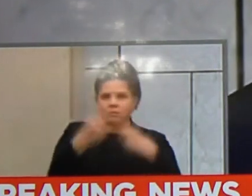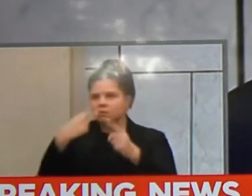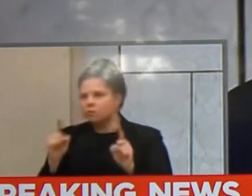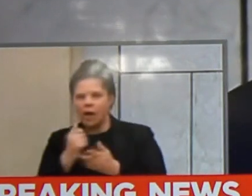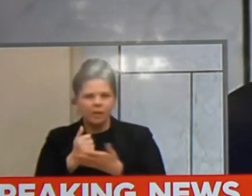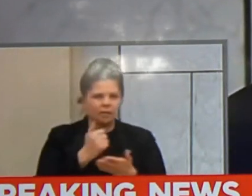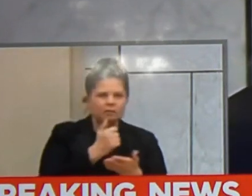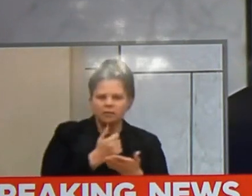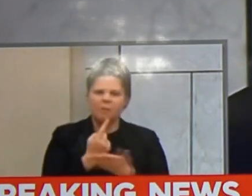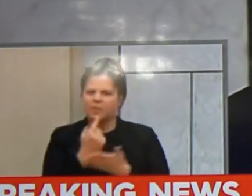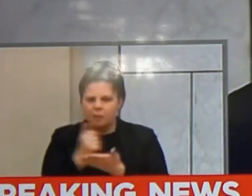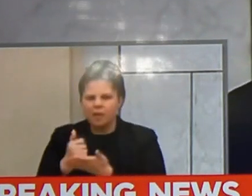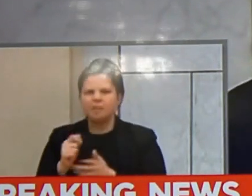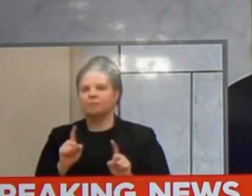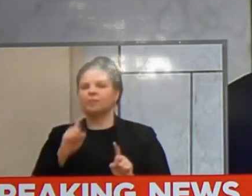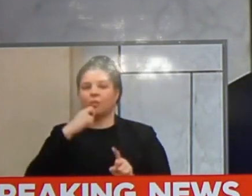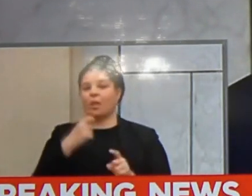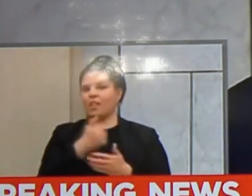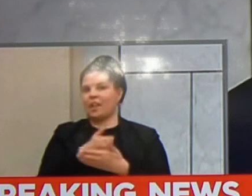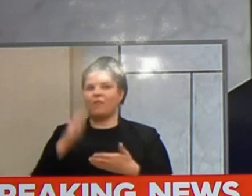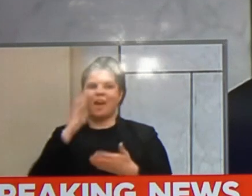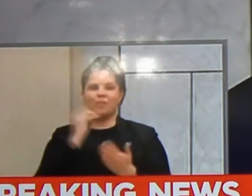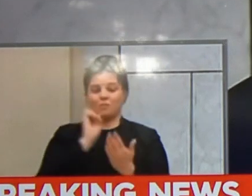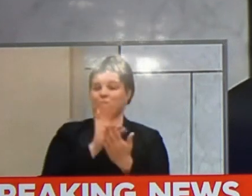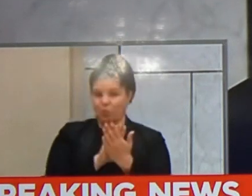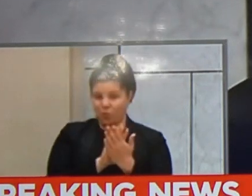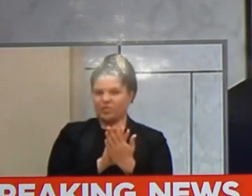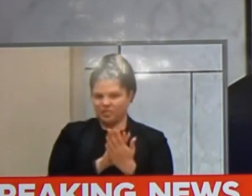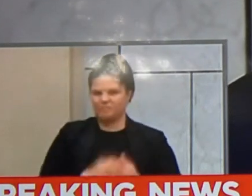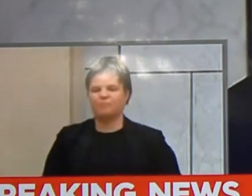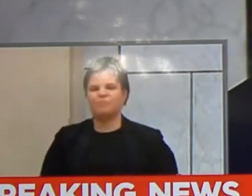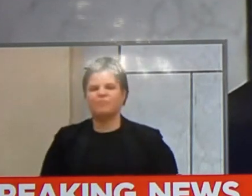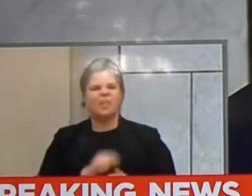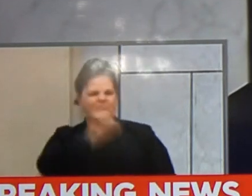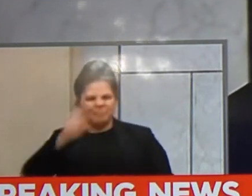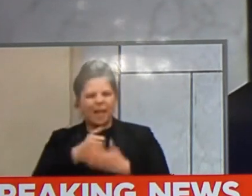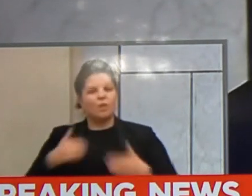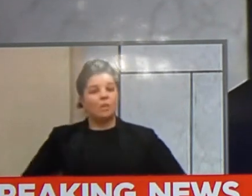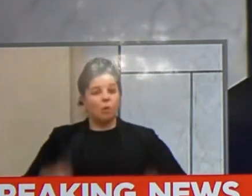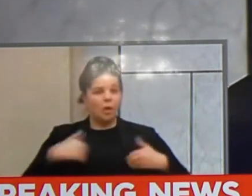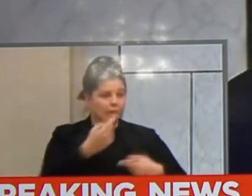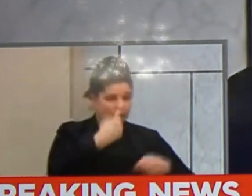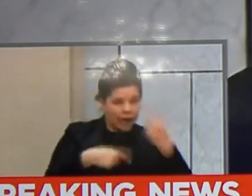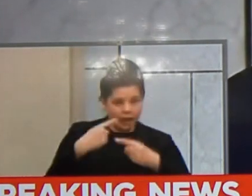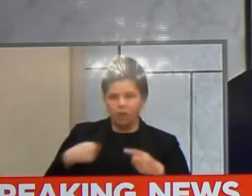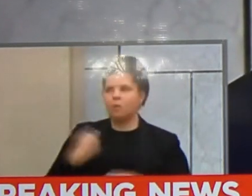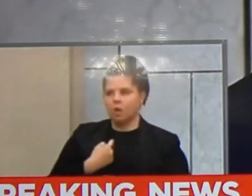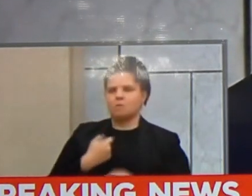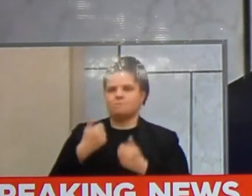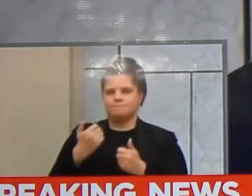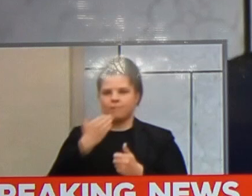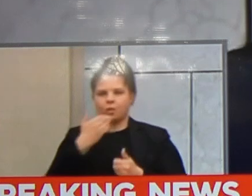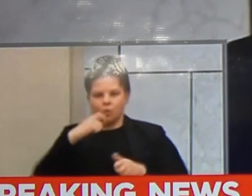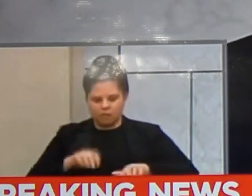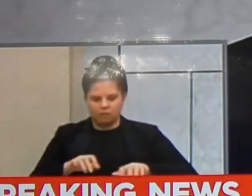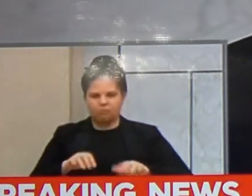are updating their information again the following morning, but that afternoon report is a daily baseline on where things are at on each and every